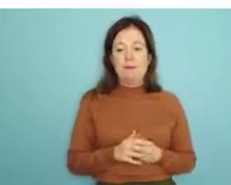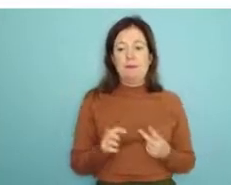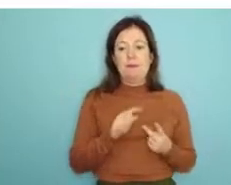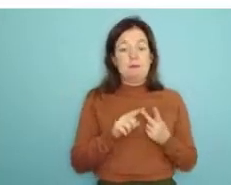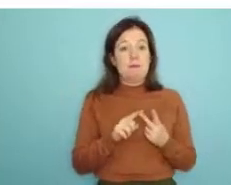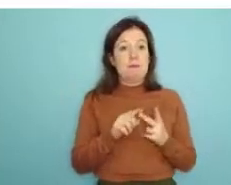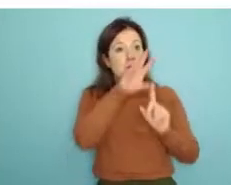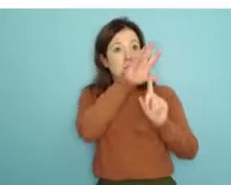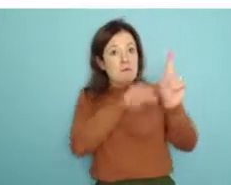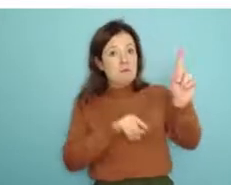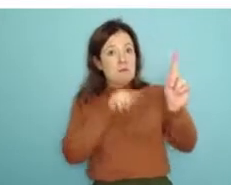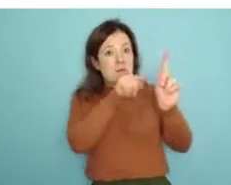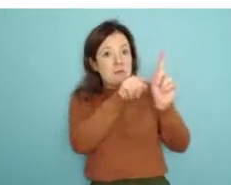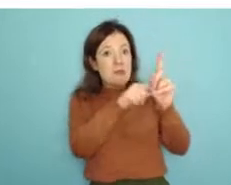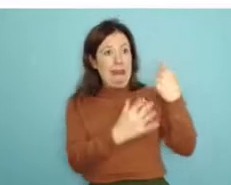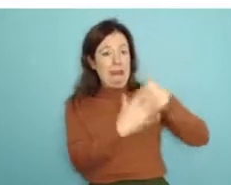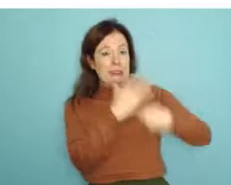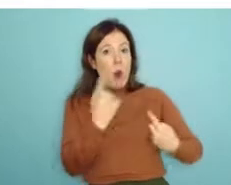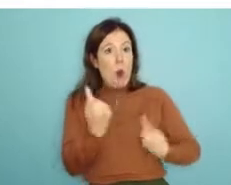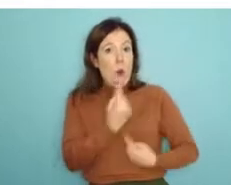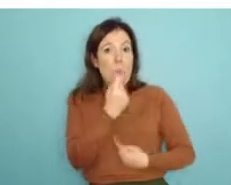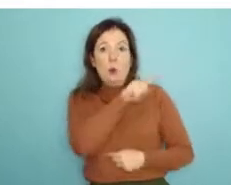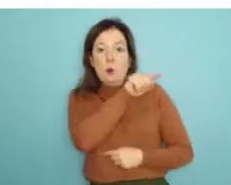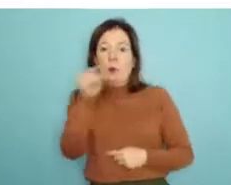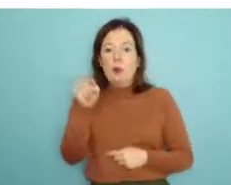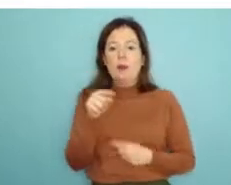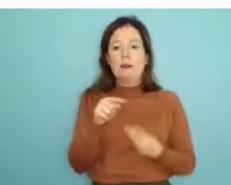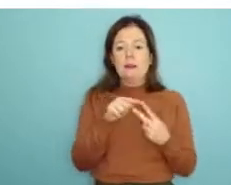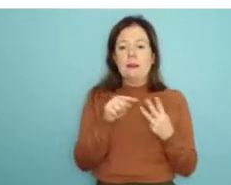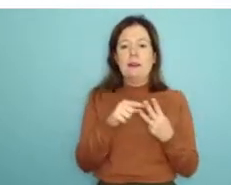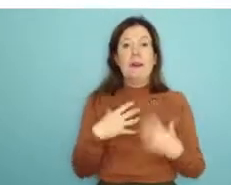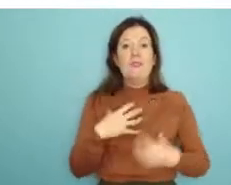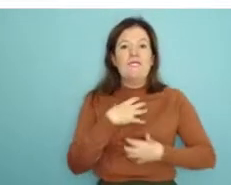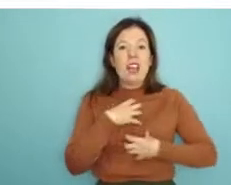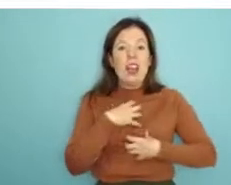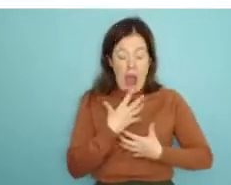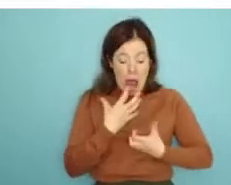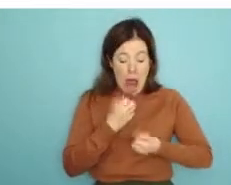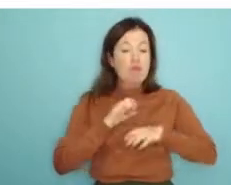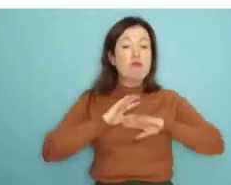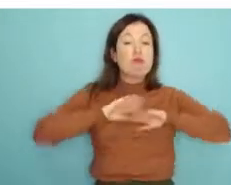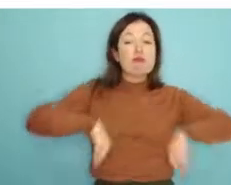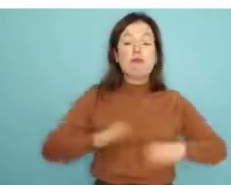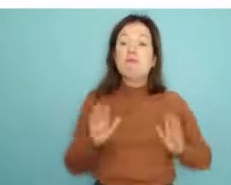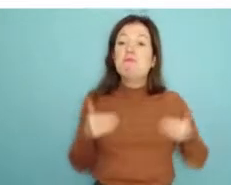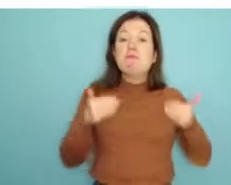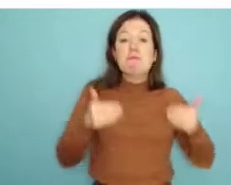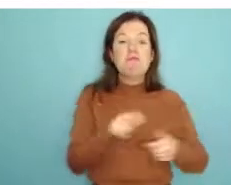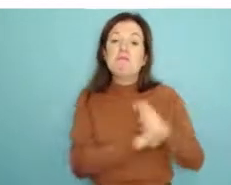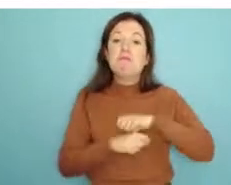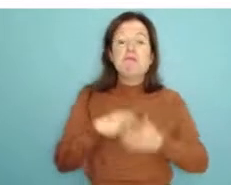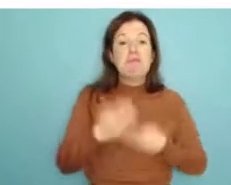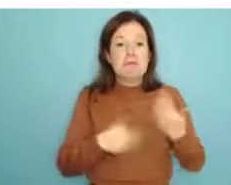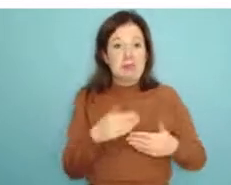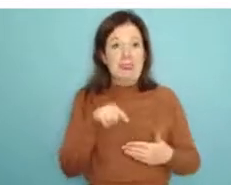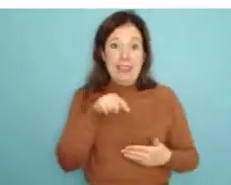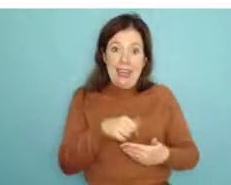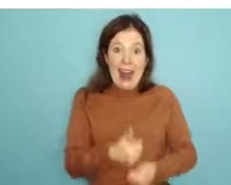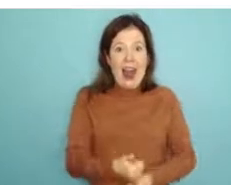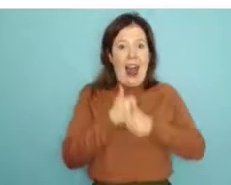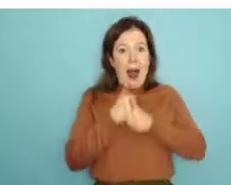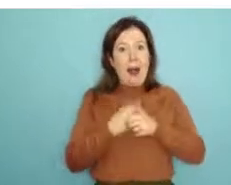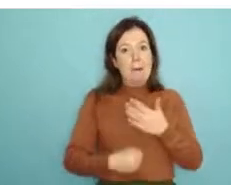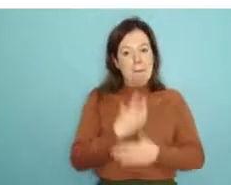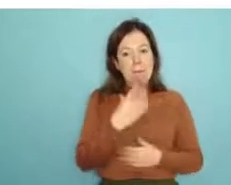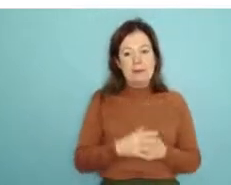who inspires you, and feeling the fear and doing it anyway, you'll be able to start developing. And that will be an